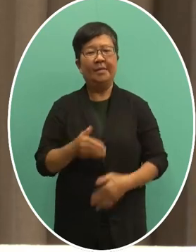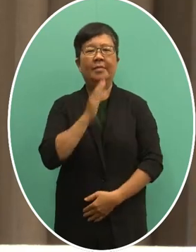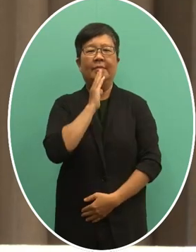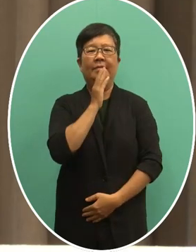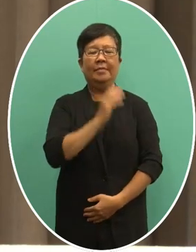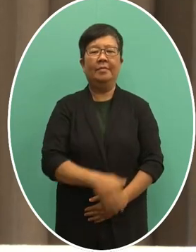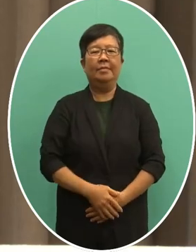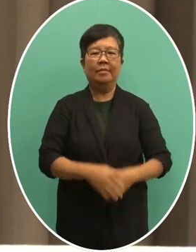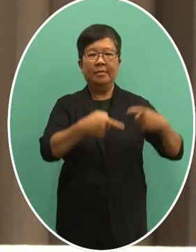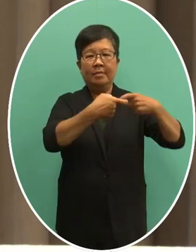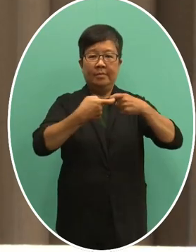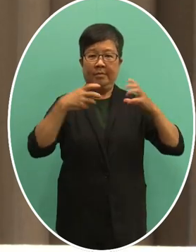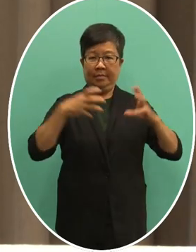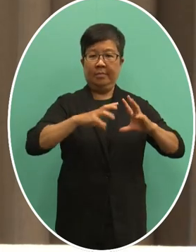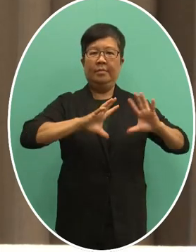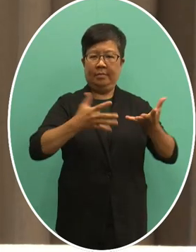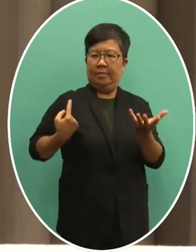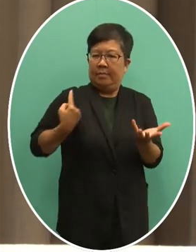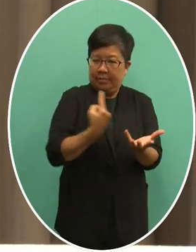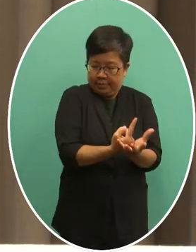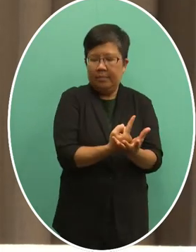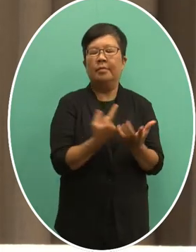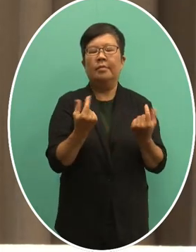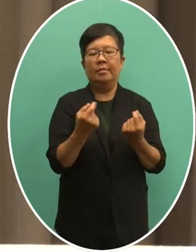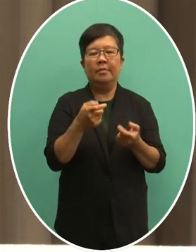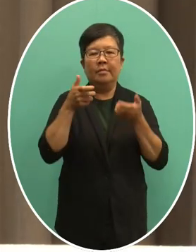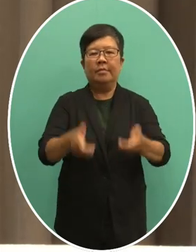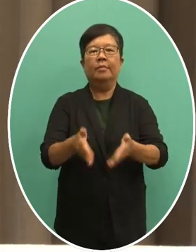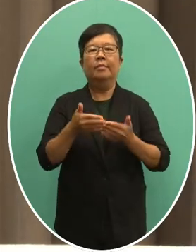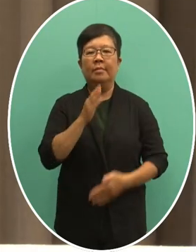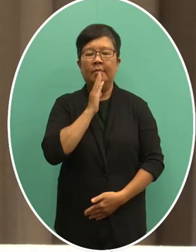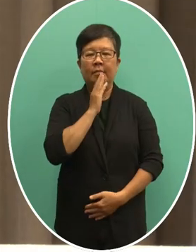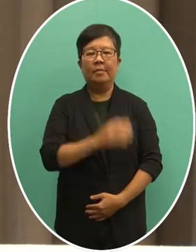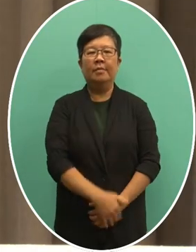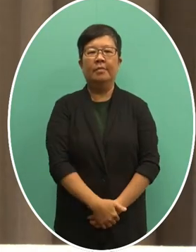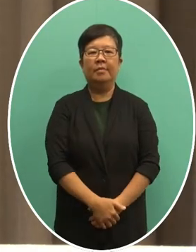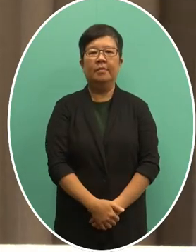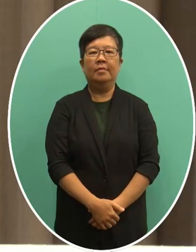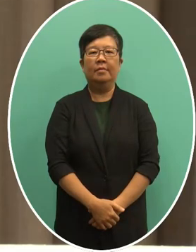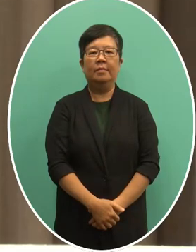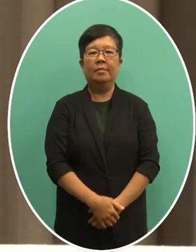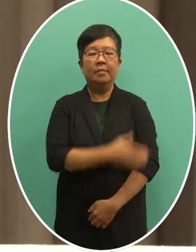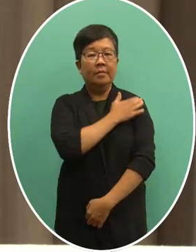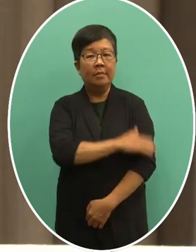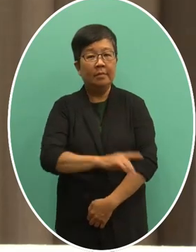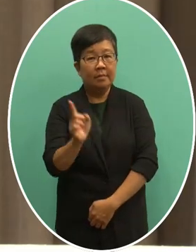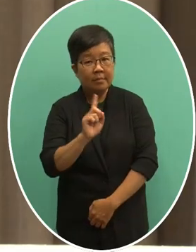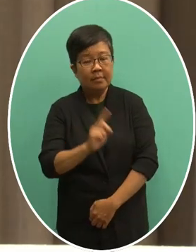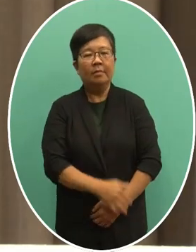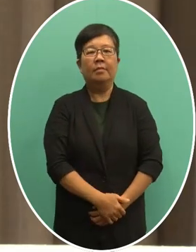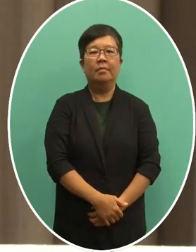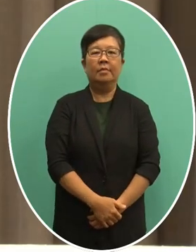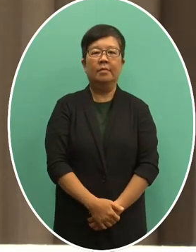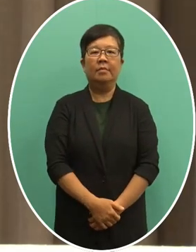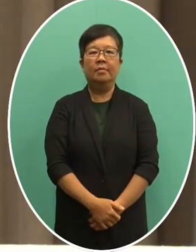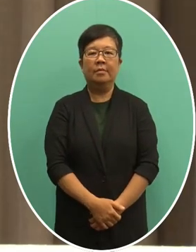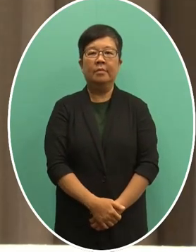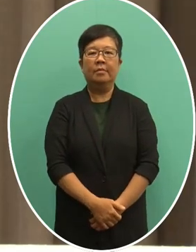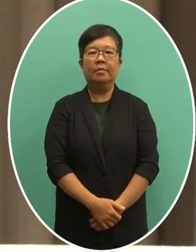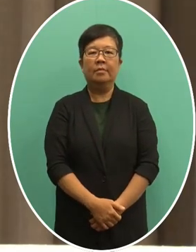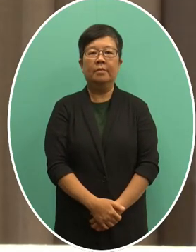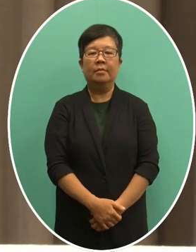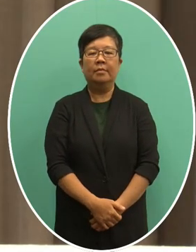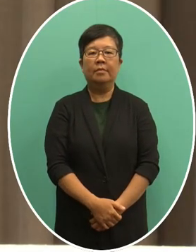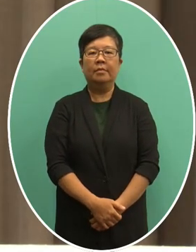Nationsand its affiliated organizationsHoweverIf we look at this couple of yearssomething happened